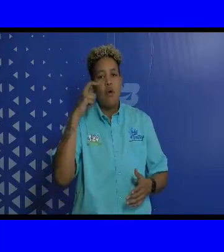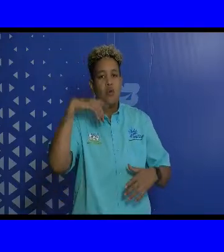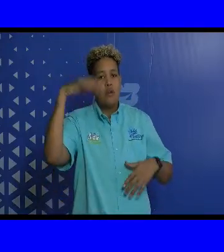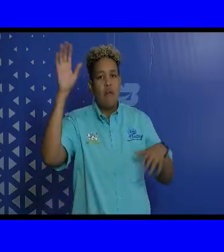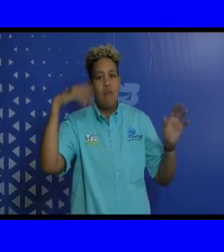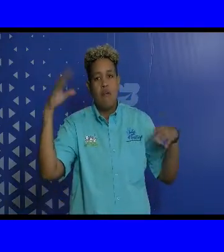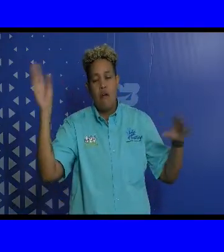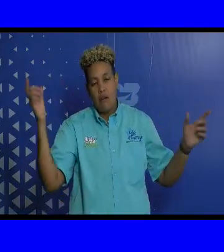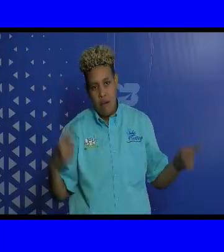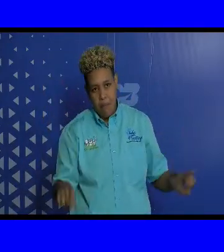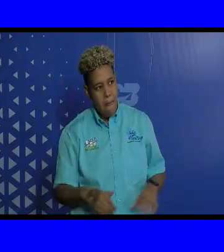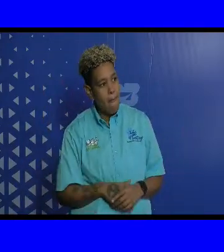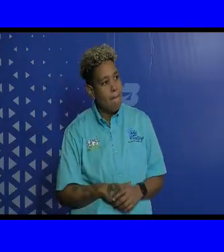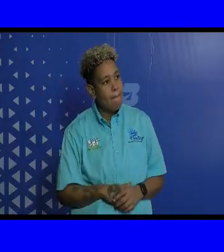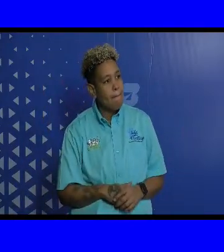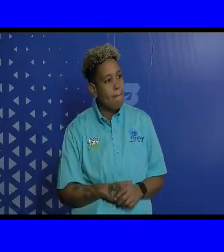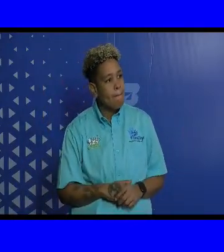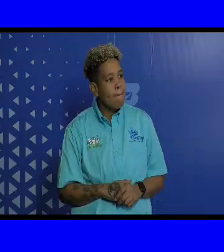costs.